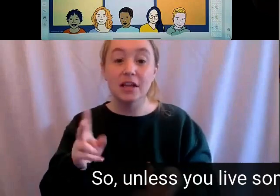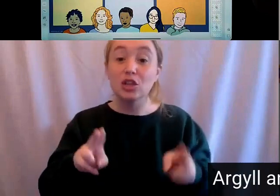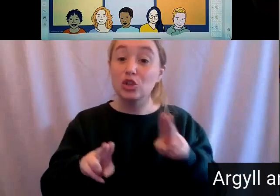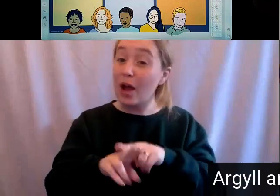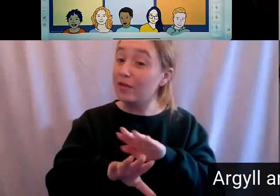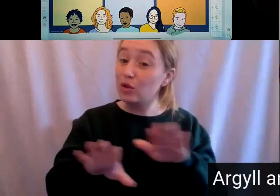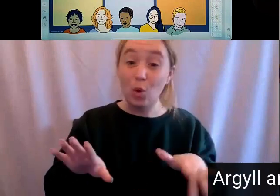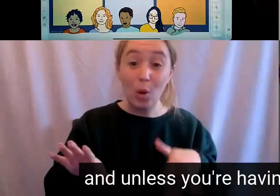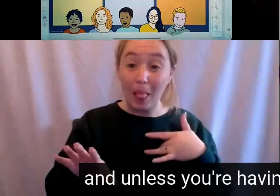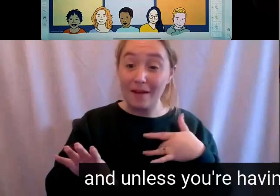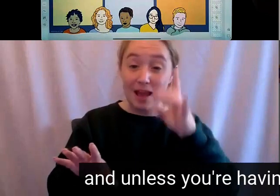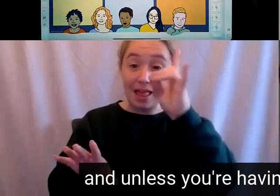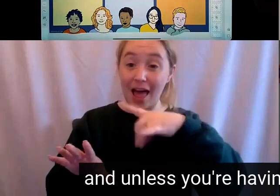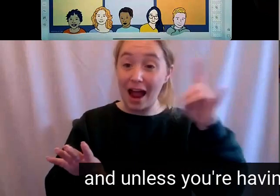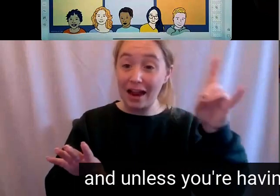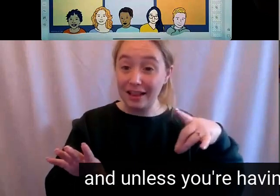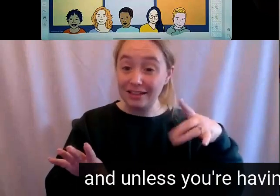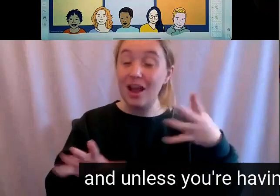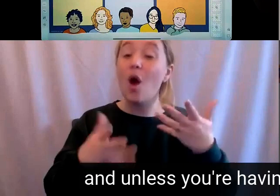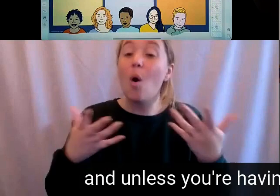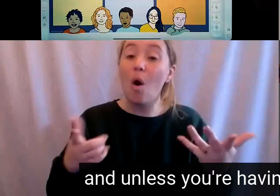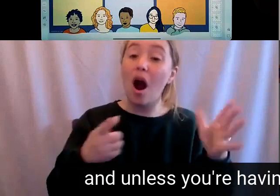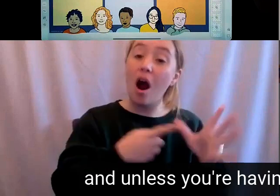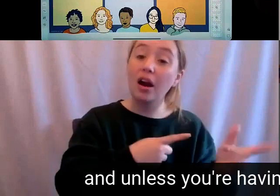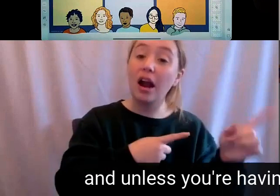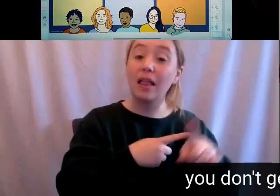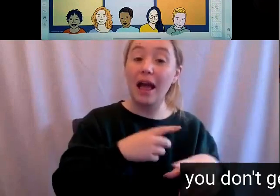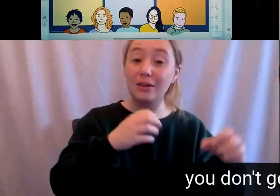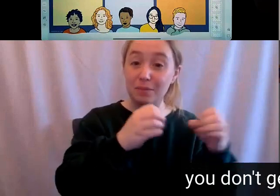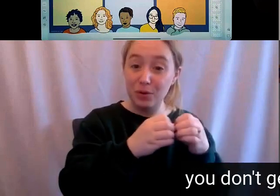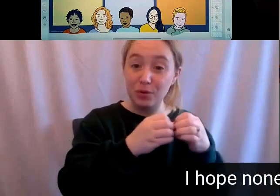Highland or Guyland Butte, and unless you're having a really rubbish time,